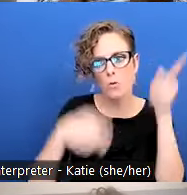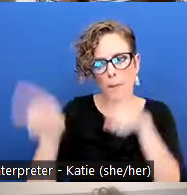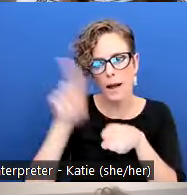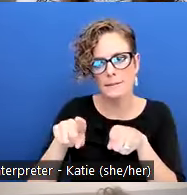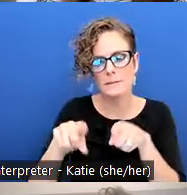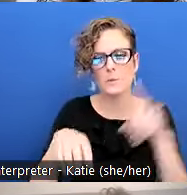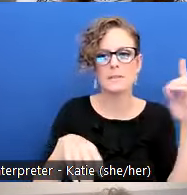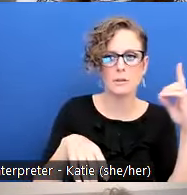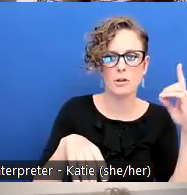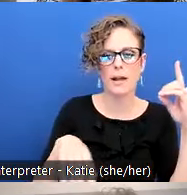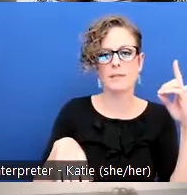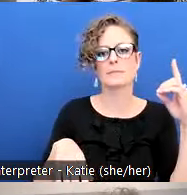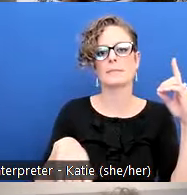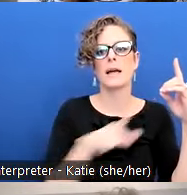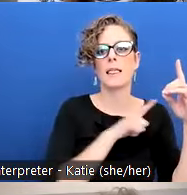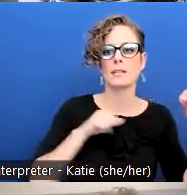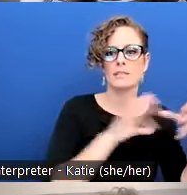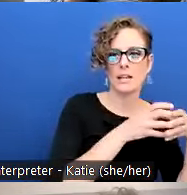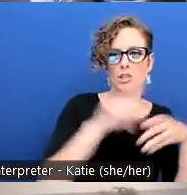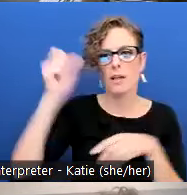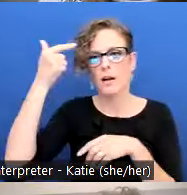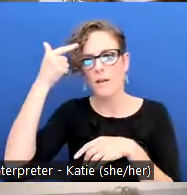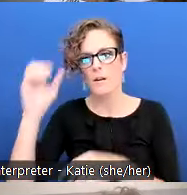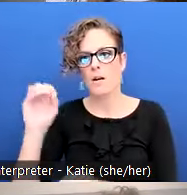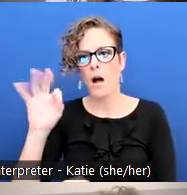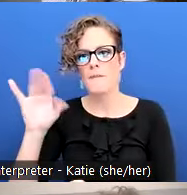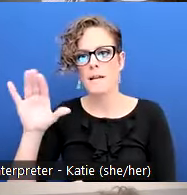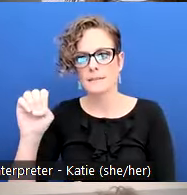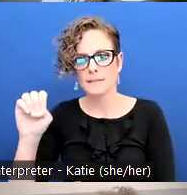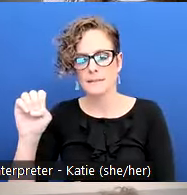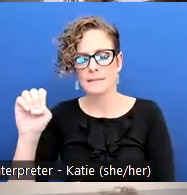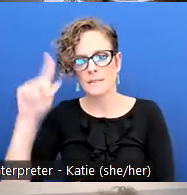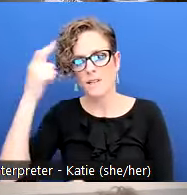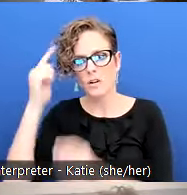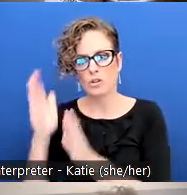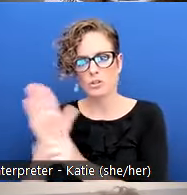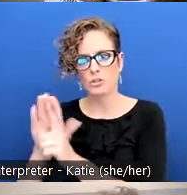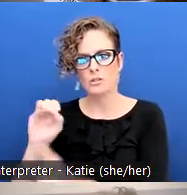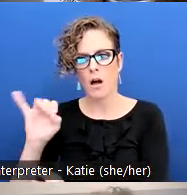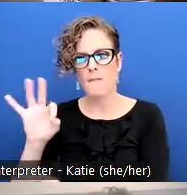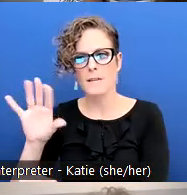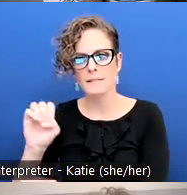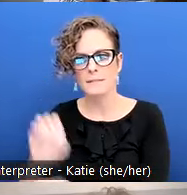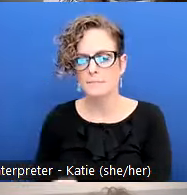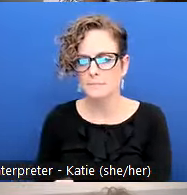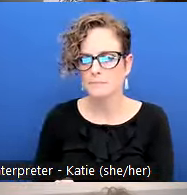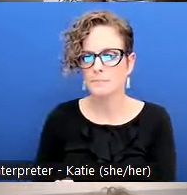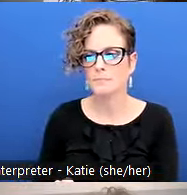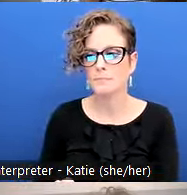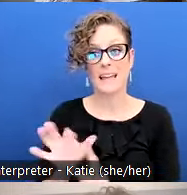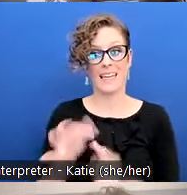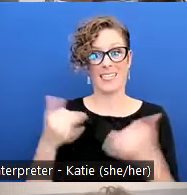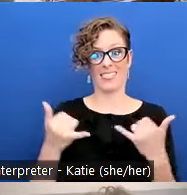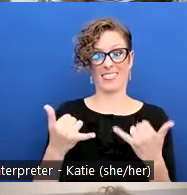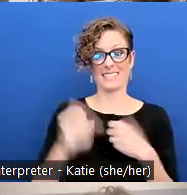the legislature and the governor's office. One of the unique things about this year as an election year